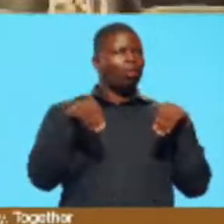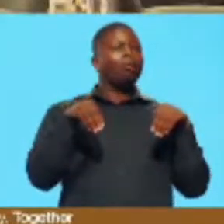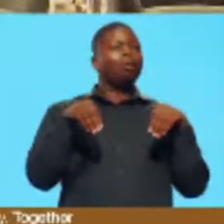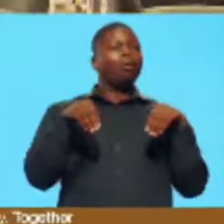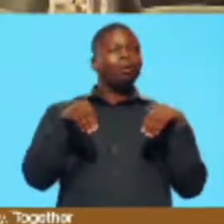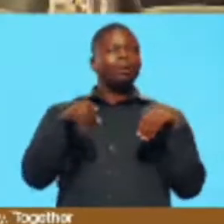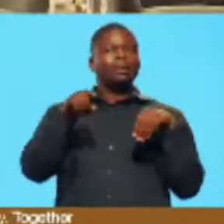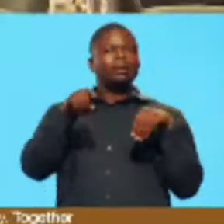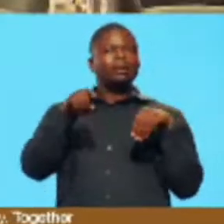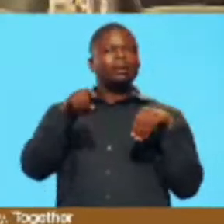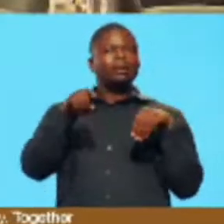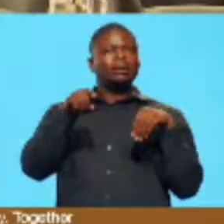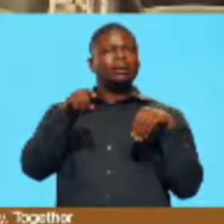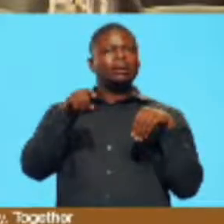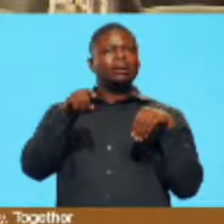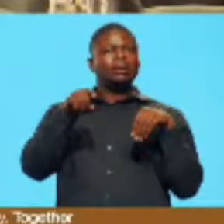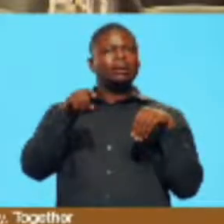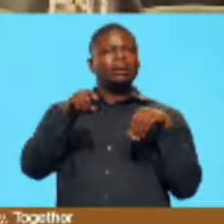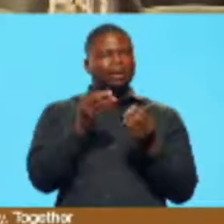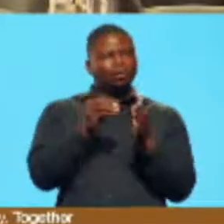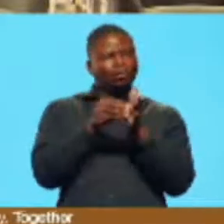there is an early dropout.